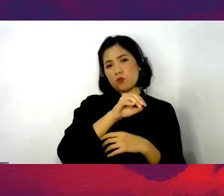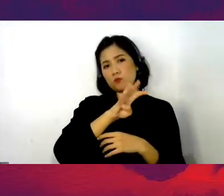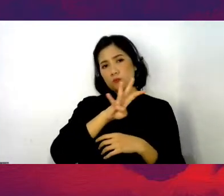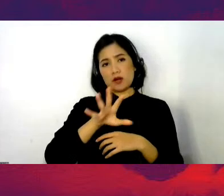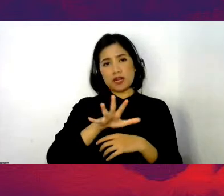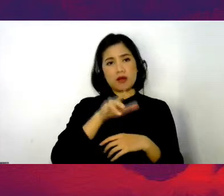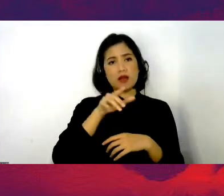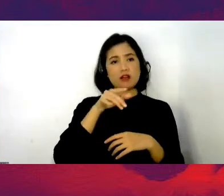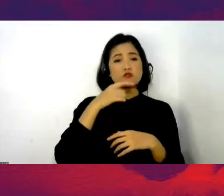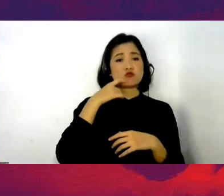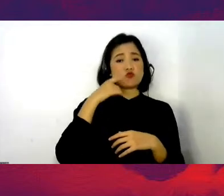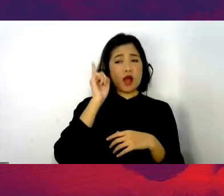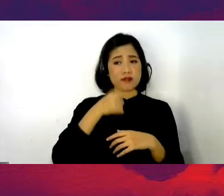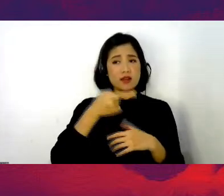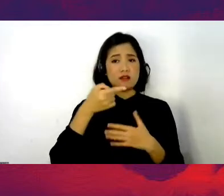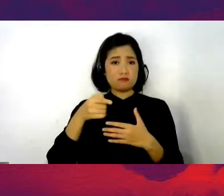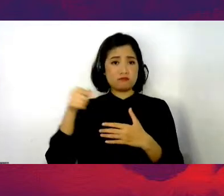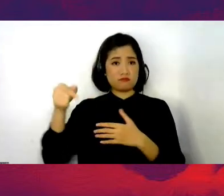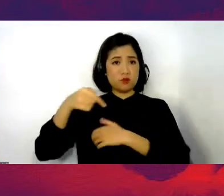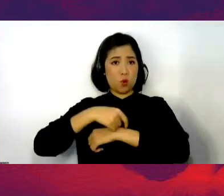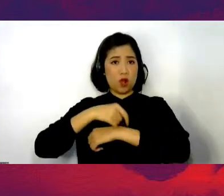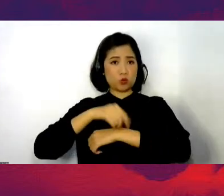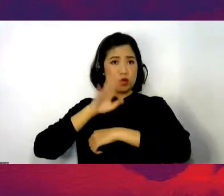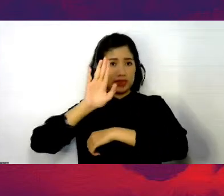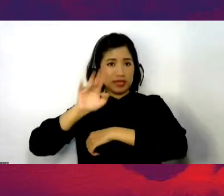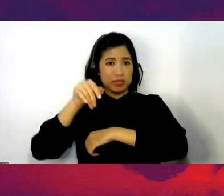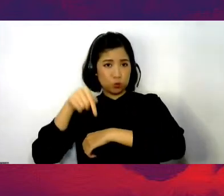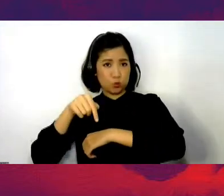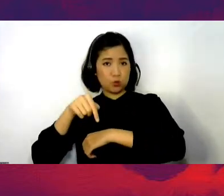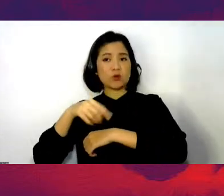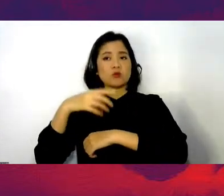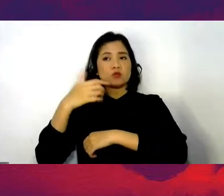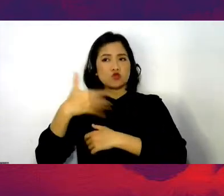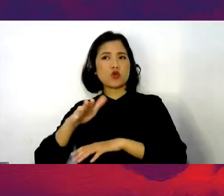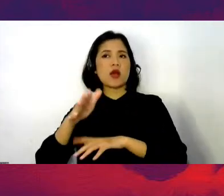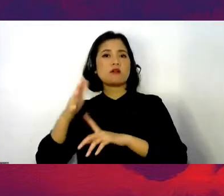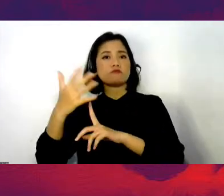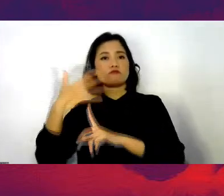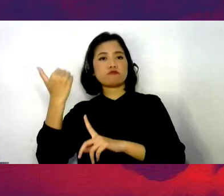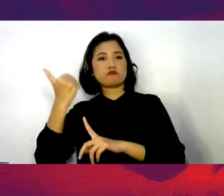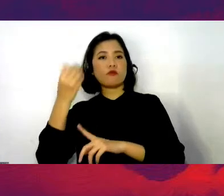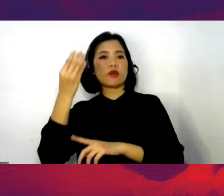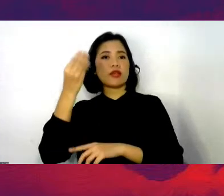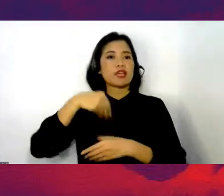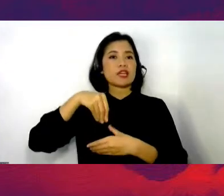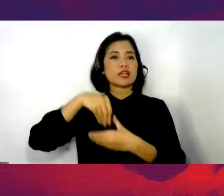are all possible to be done only because we have data,